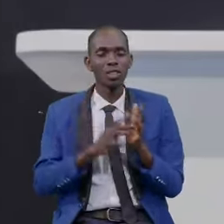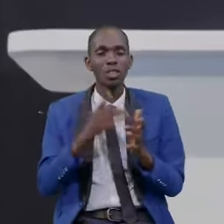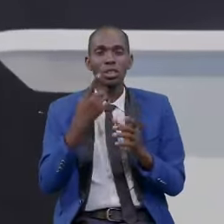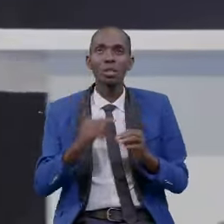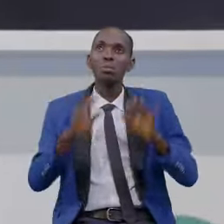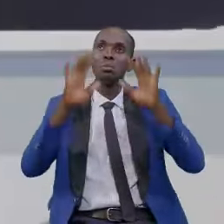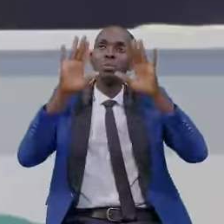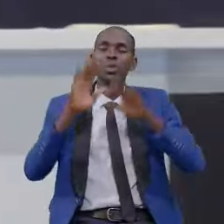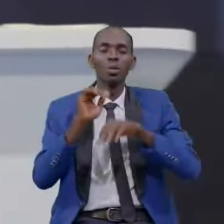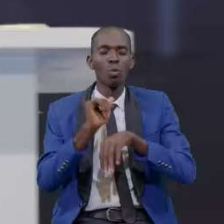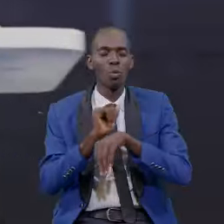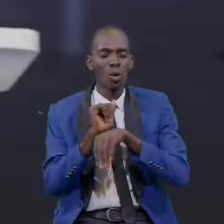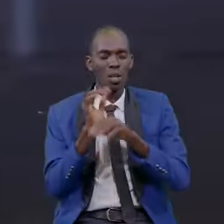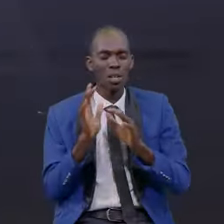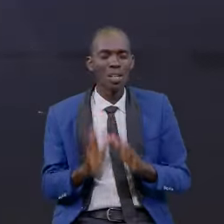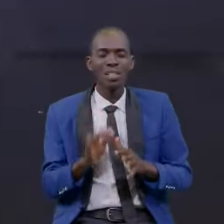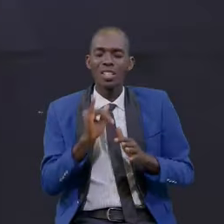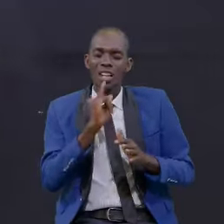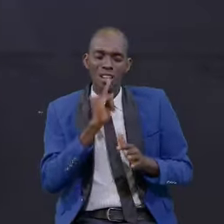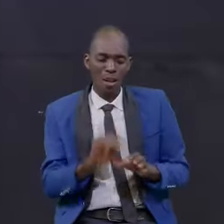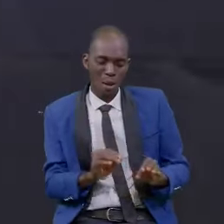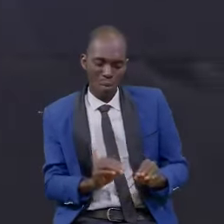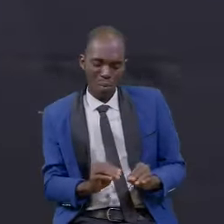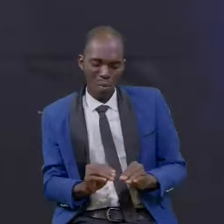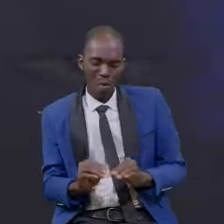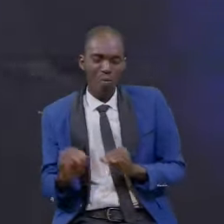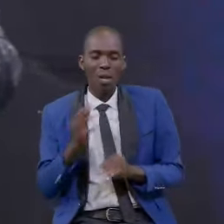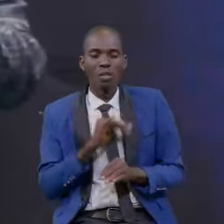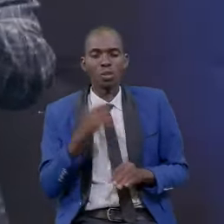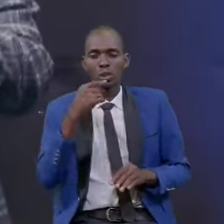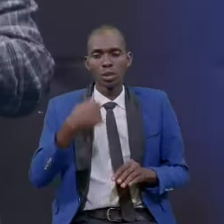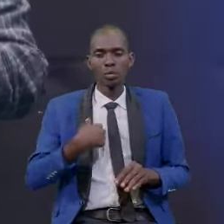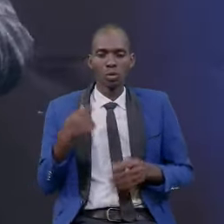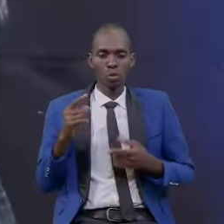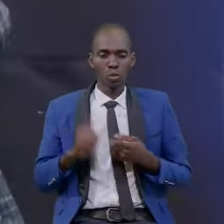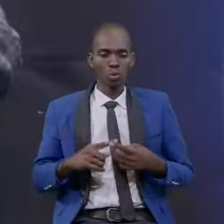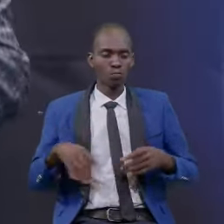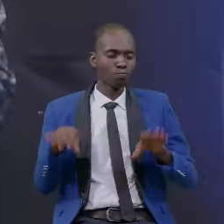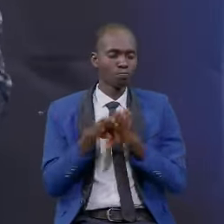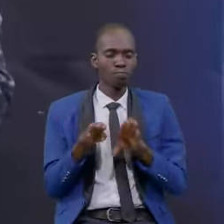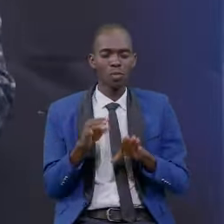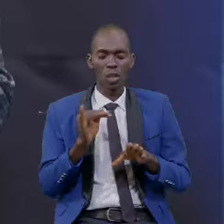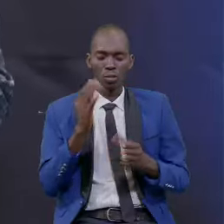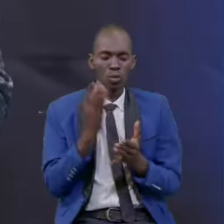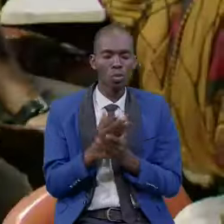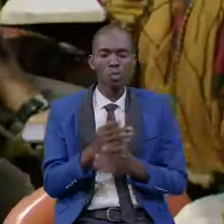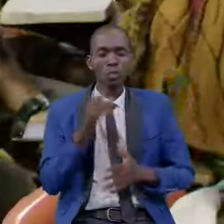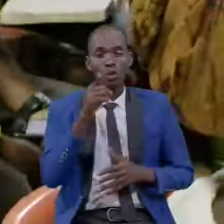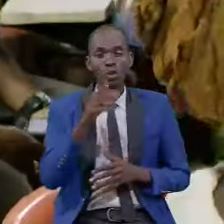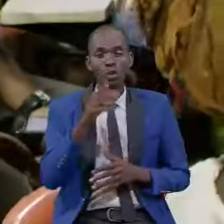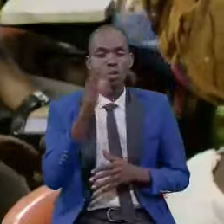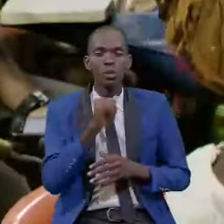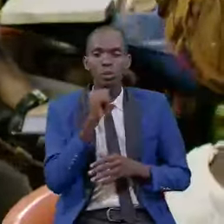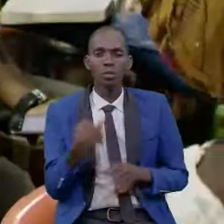worker, is passing by, and you tell me to shut up. No, I will not shut up. You will not shut up.